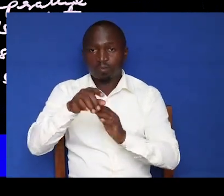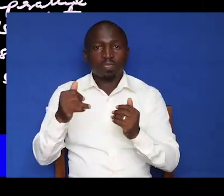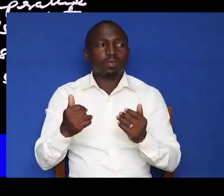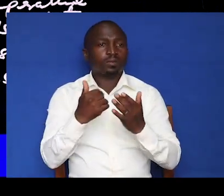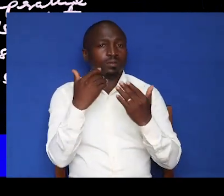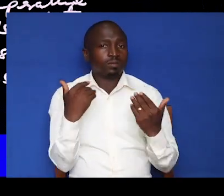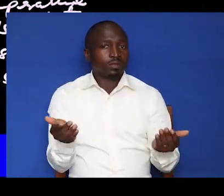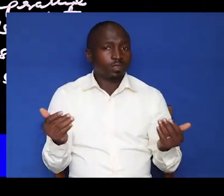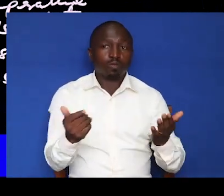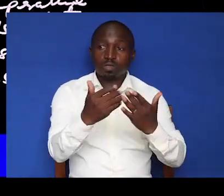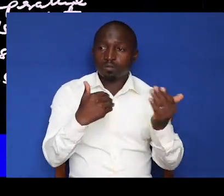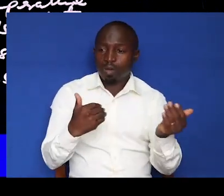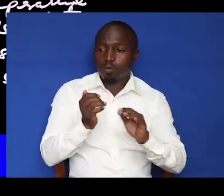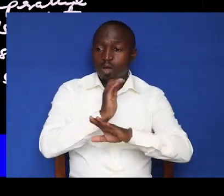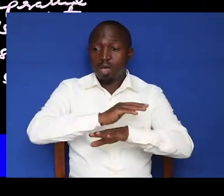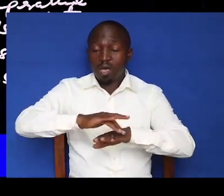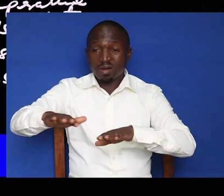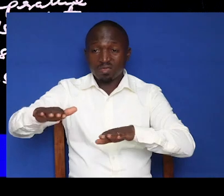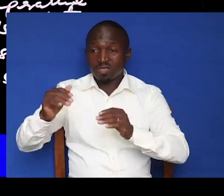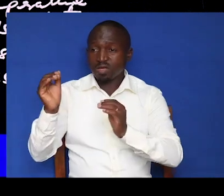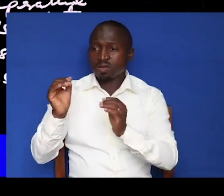But because of the shape of the land mass,